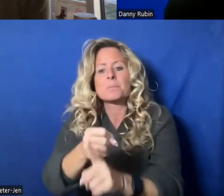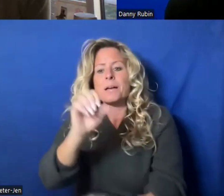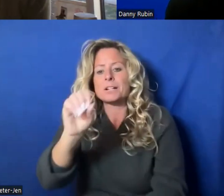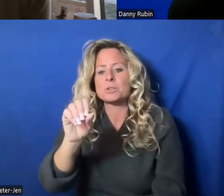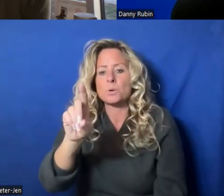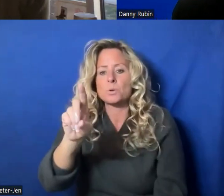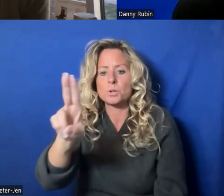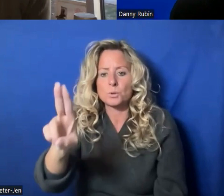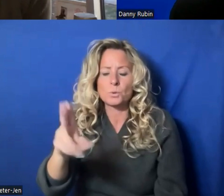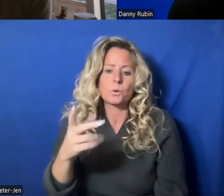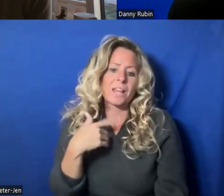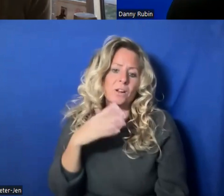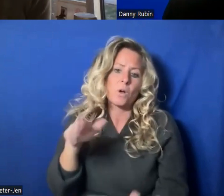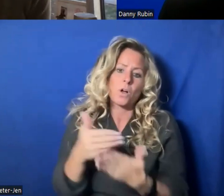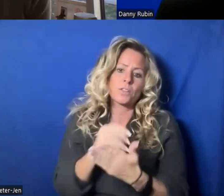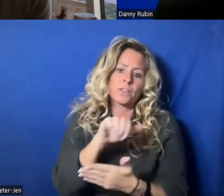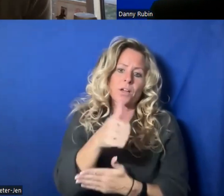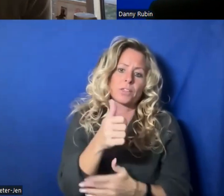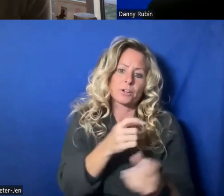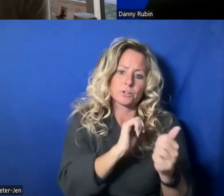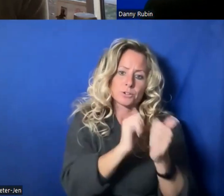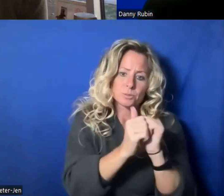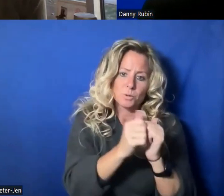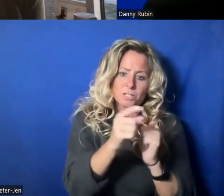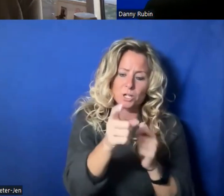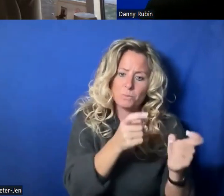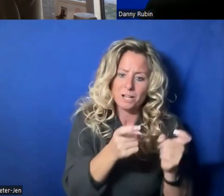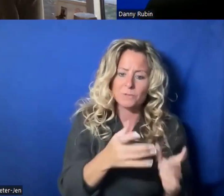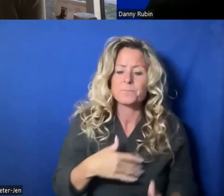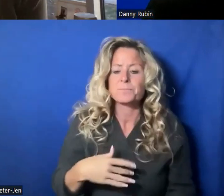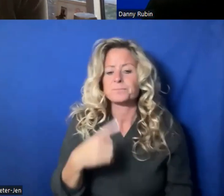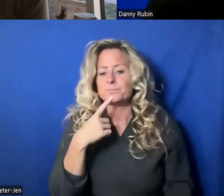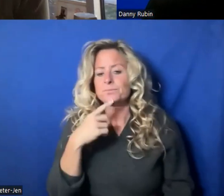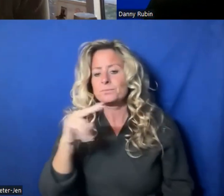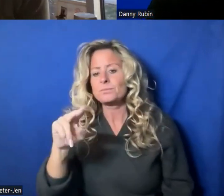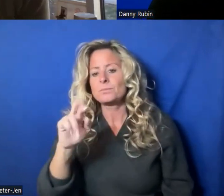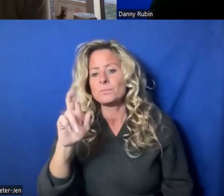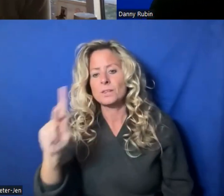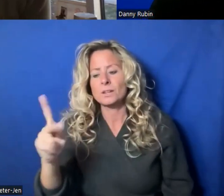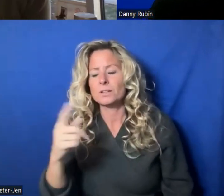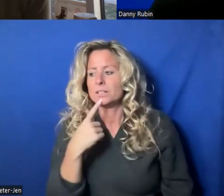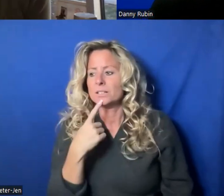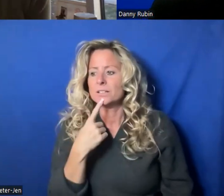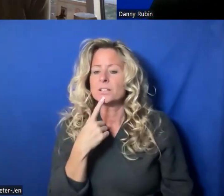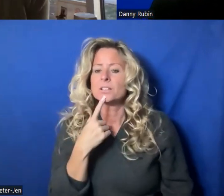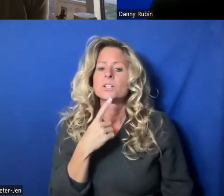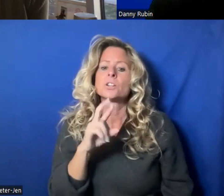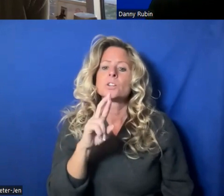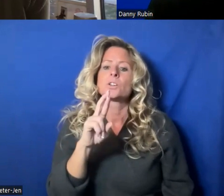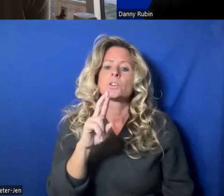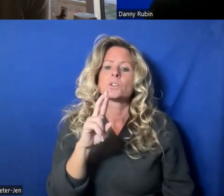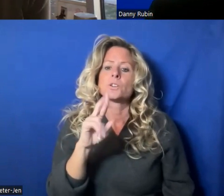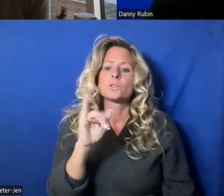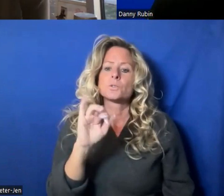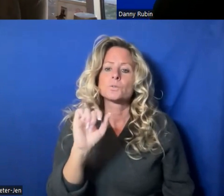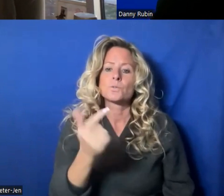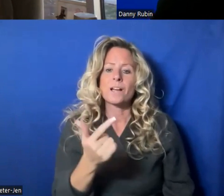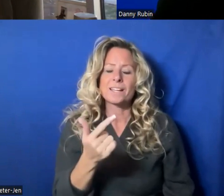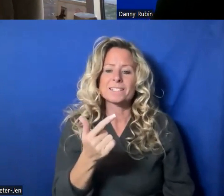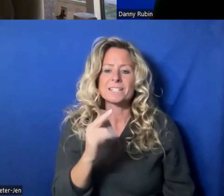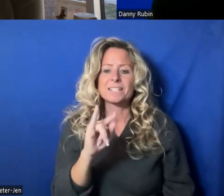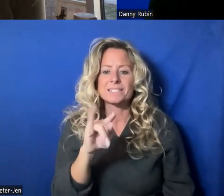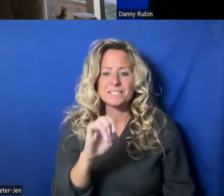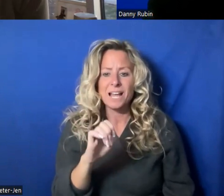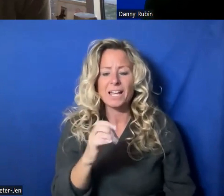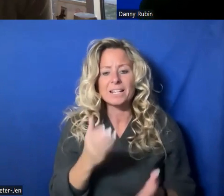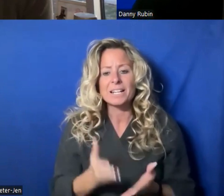the other sports that you manage? So they say in Norfolk, what is it? Rising tide lifts all ships. Yes. It's really